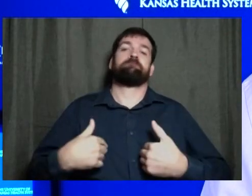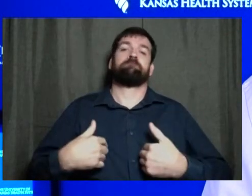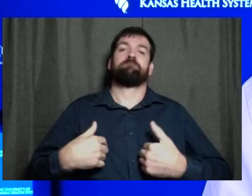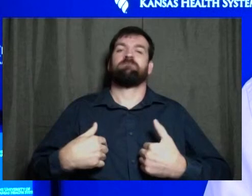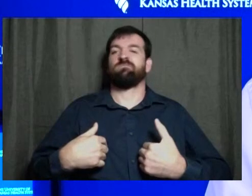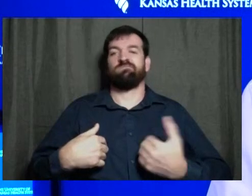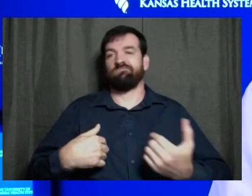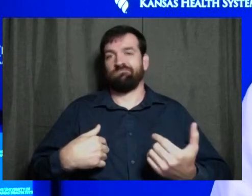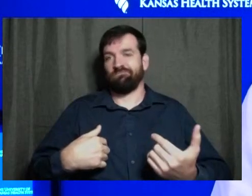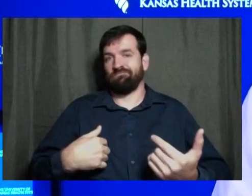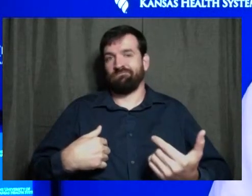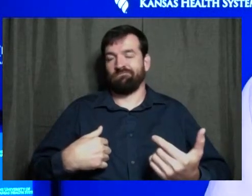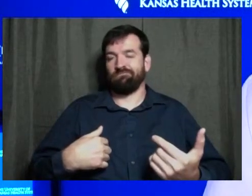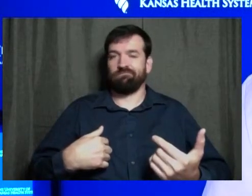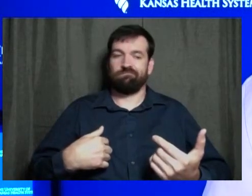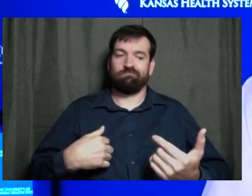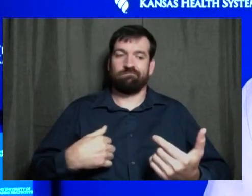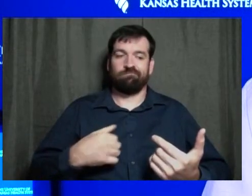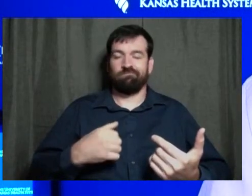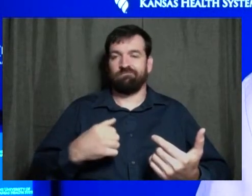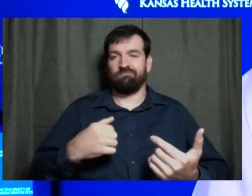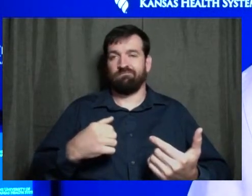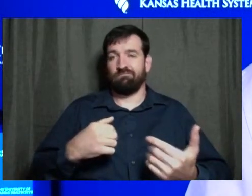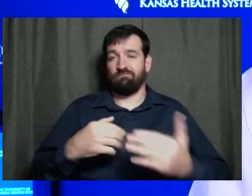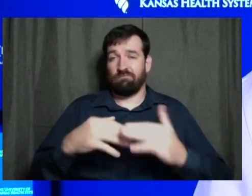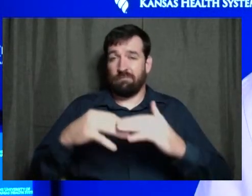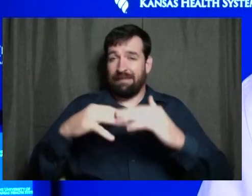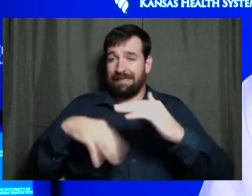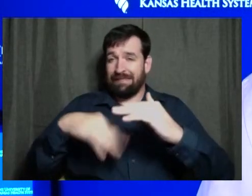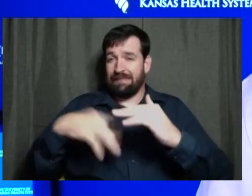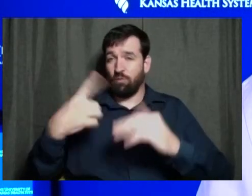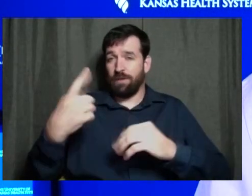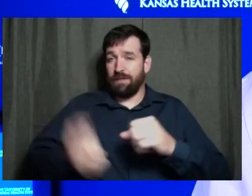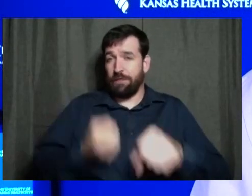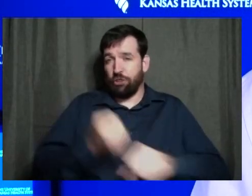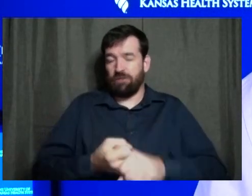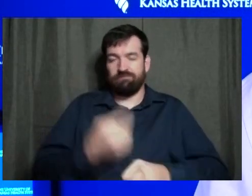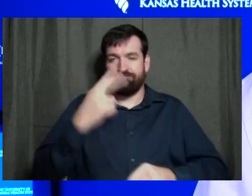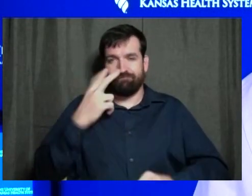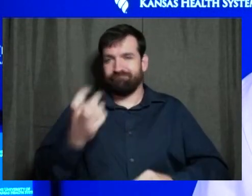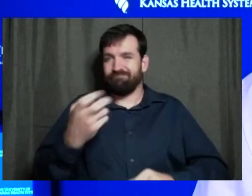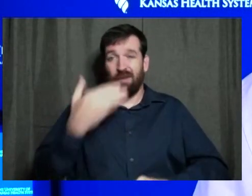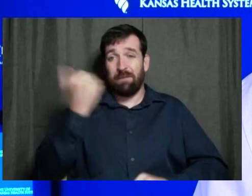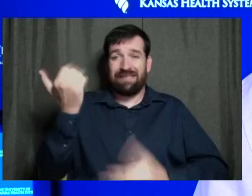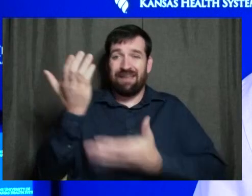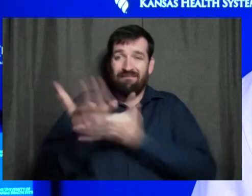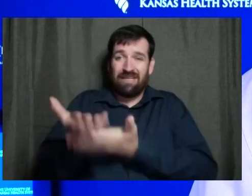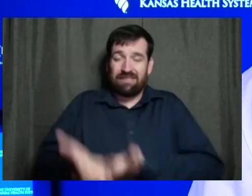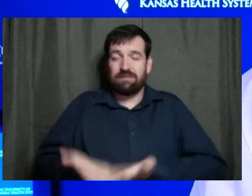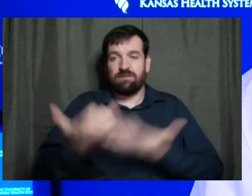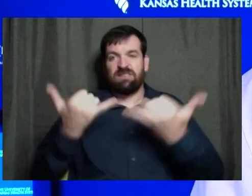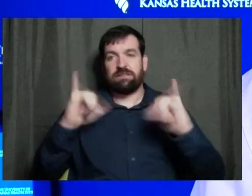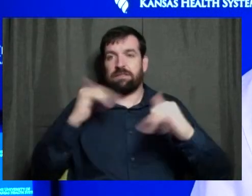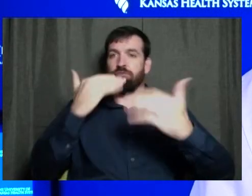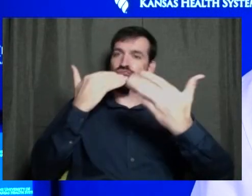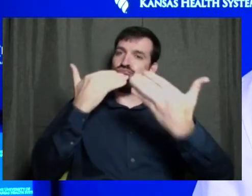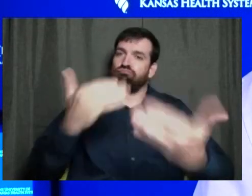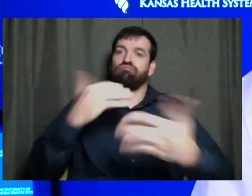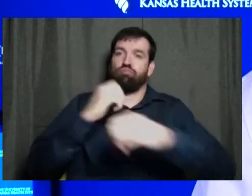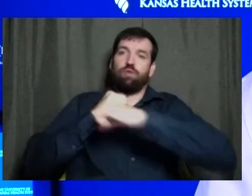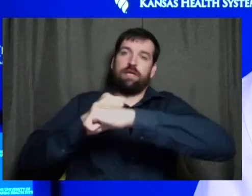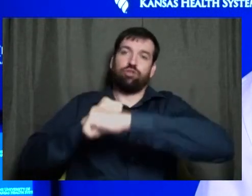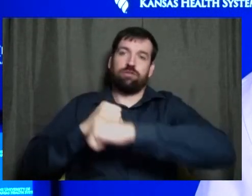time between before a year. Again, the best evidence we have is that you're still very well protected from